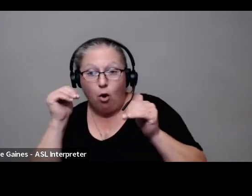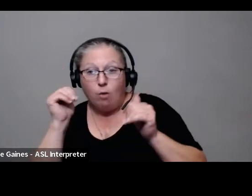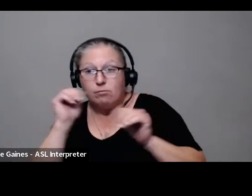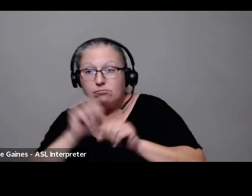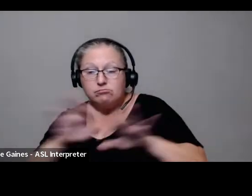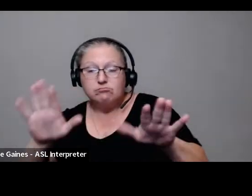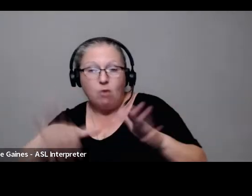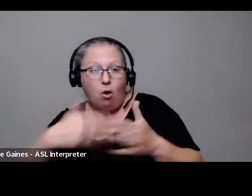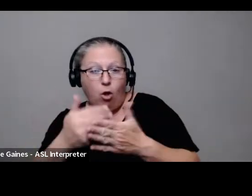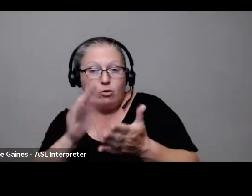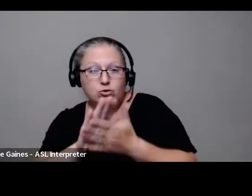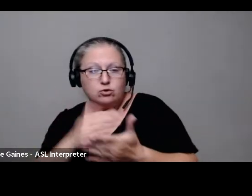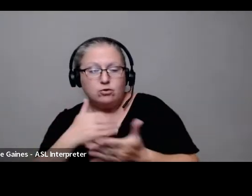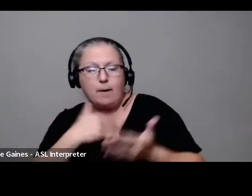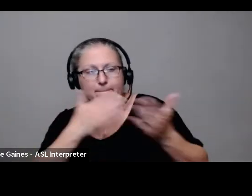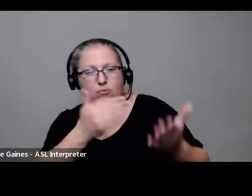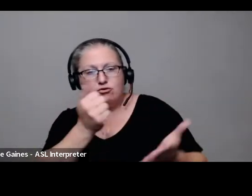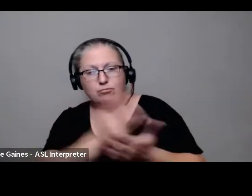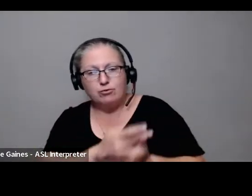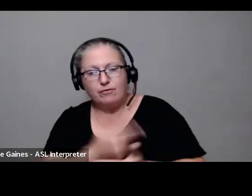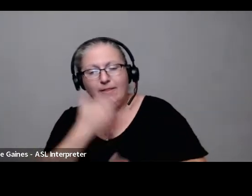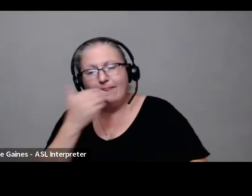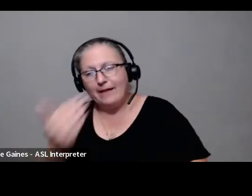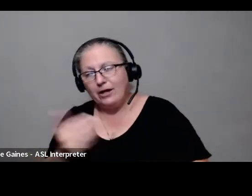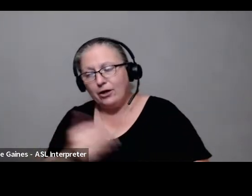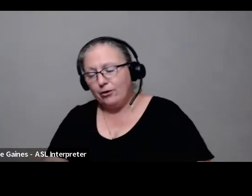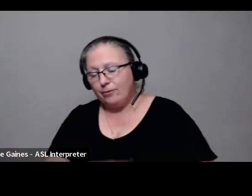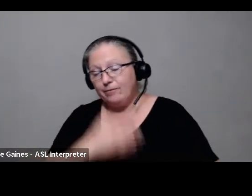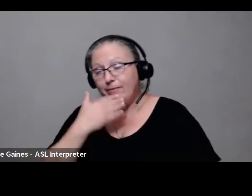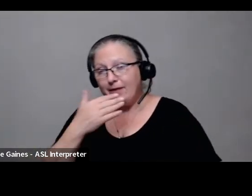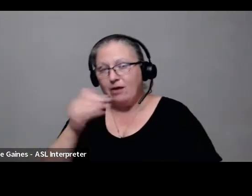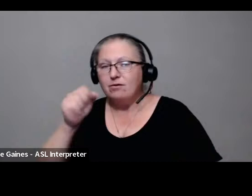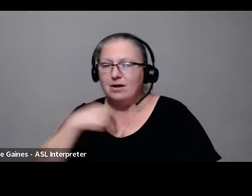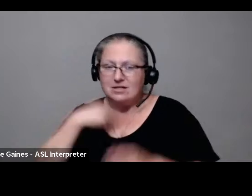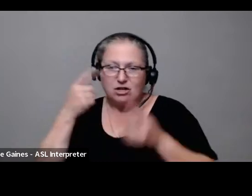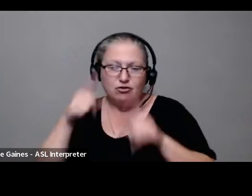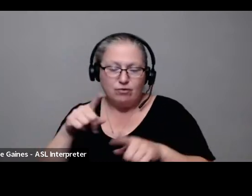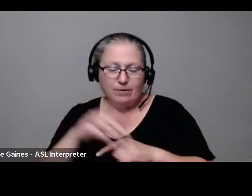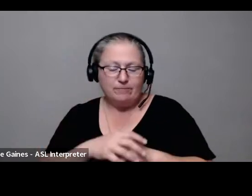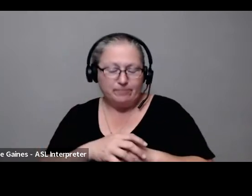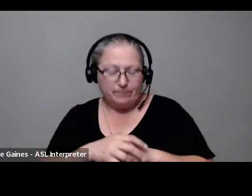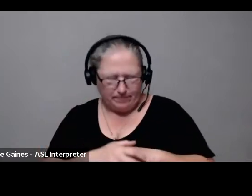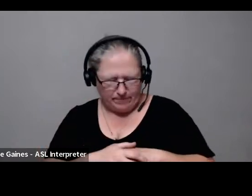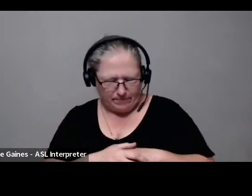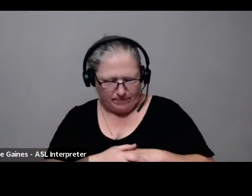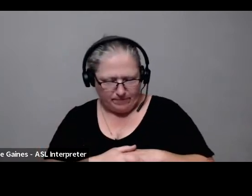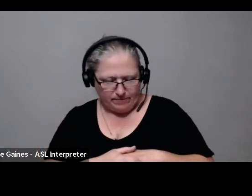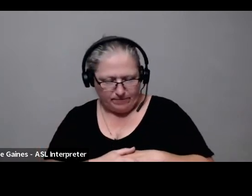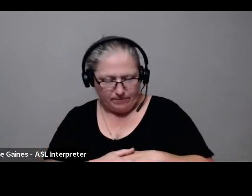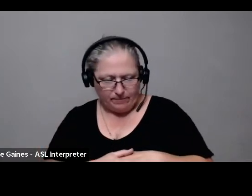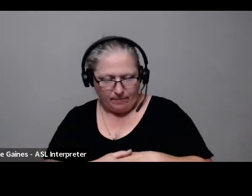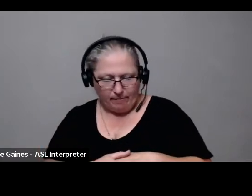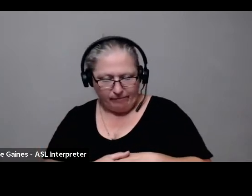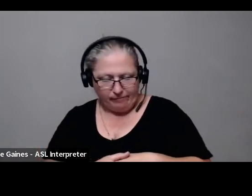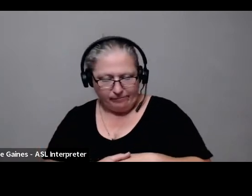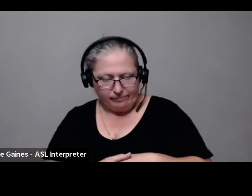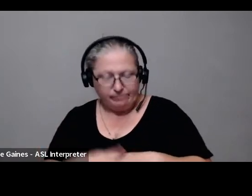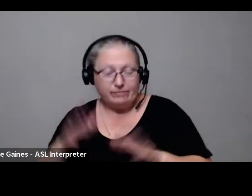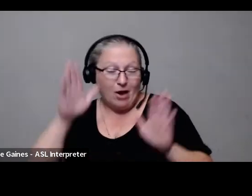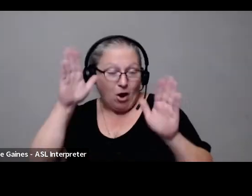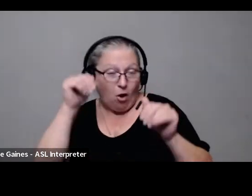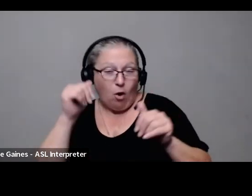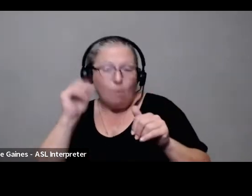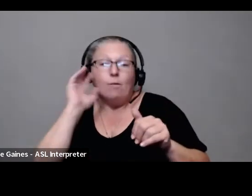sites. I want to make the motion to approve. Thank you. Thank you. Yes, I agree. I It's okay, hope we that, can hear you. I hope this